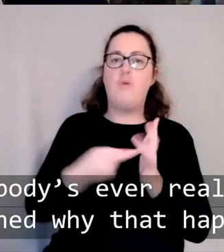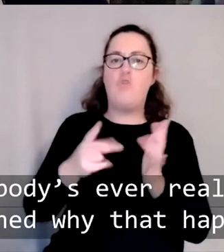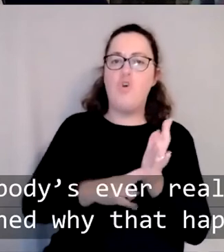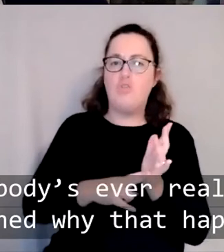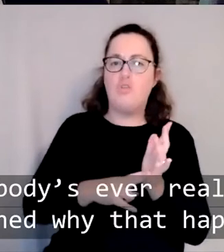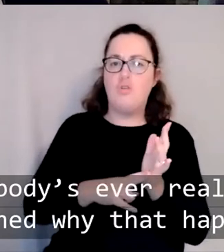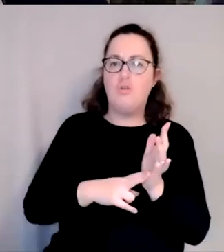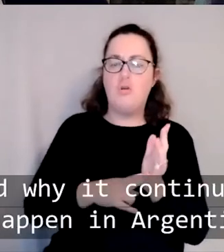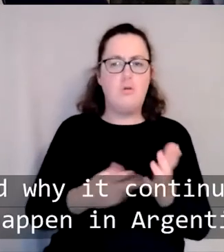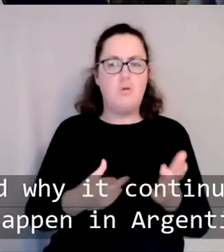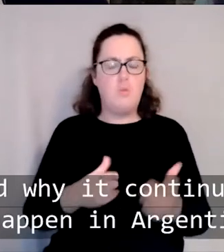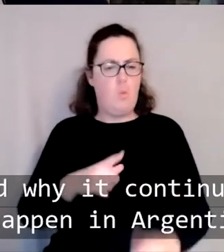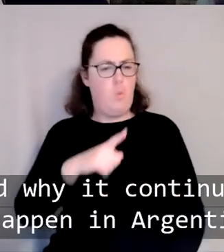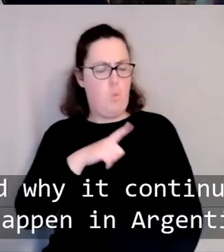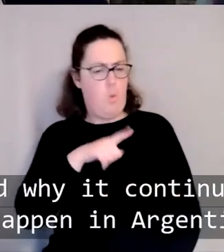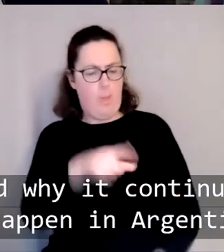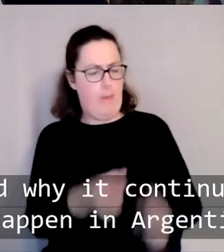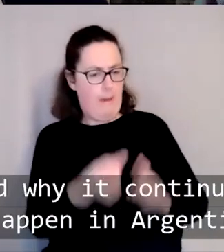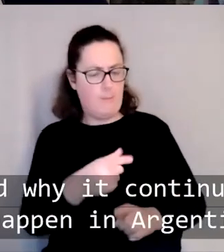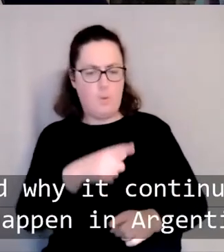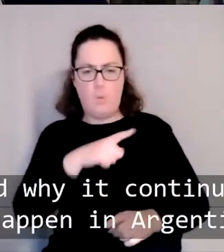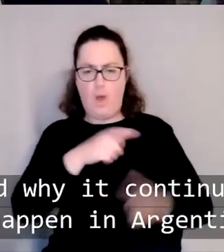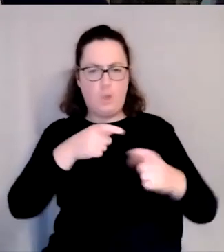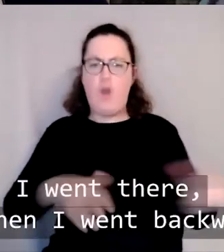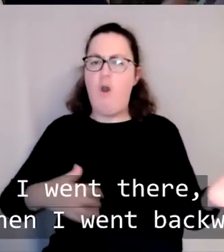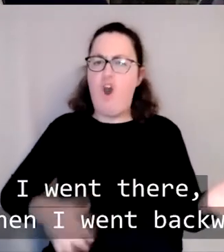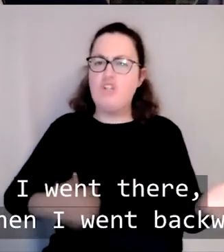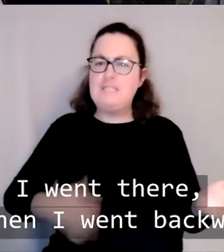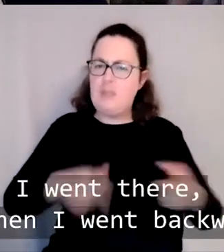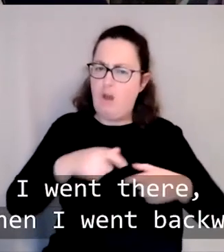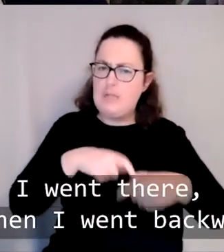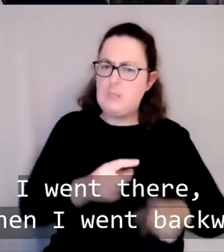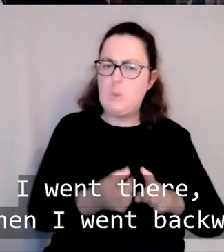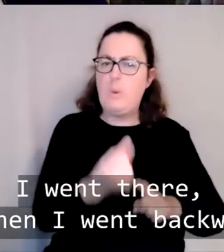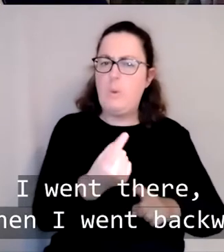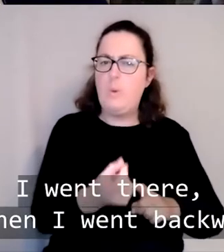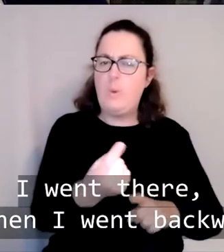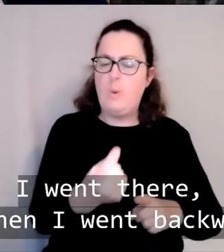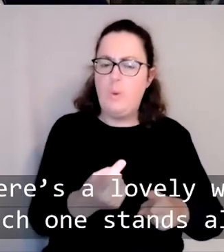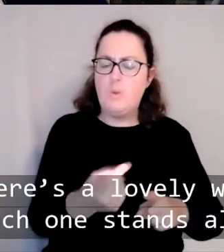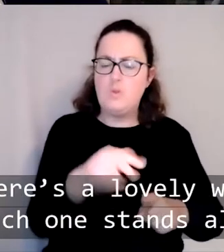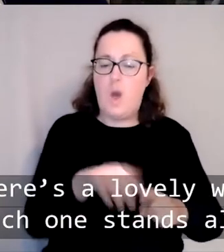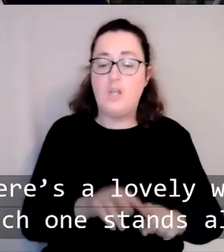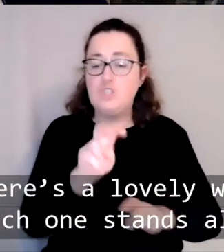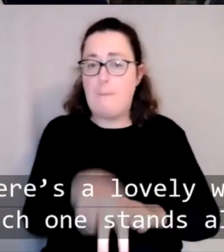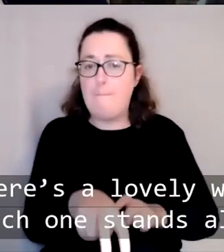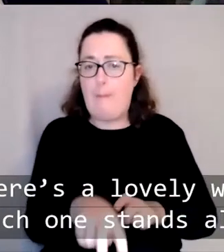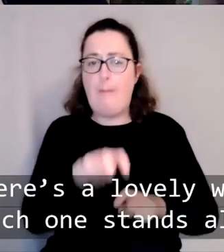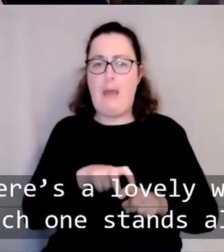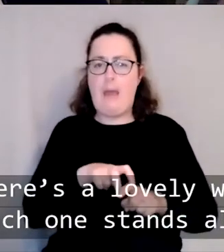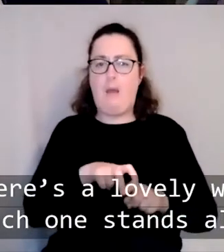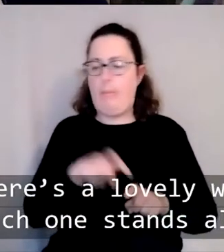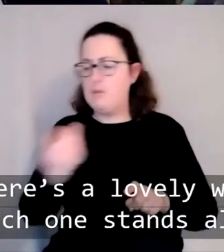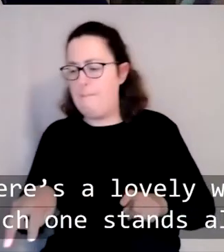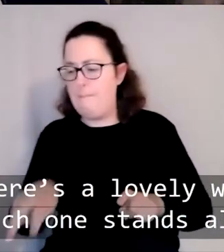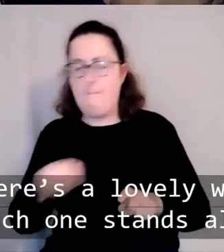that happened and why it continues to happen in Argentina. So I went there and then I kind of went backwards. So it's there's